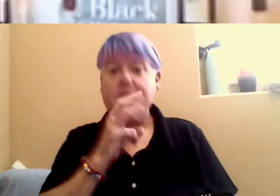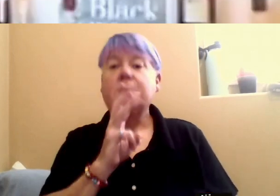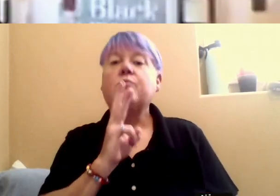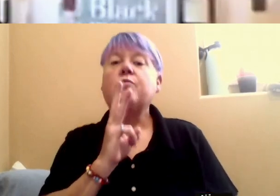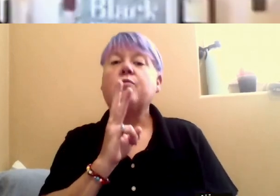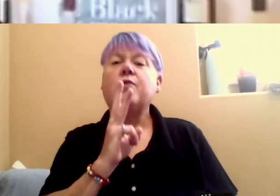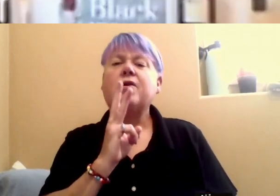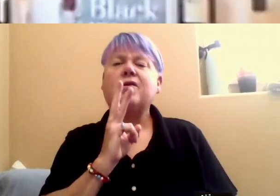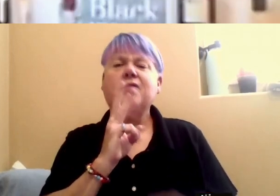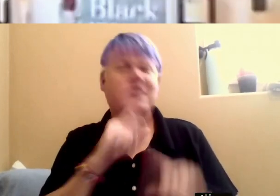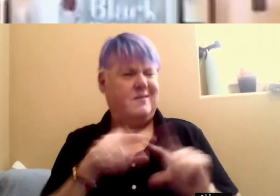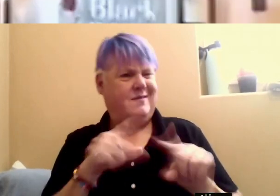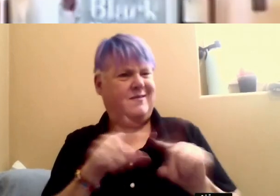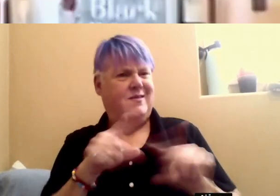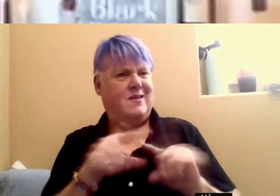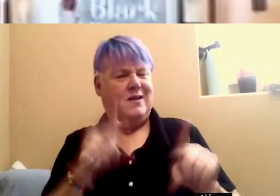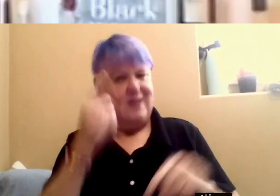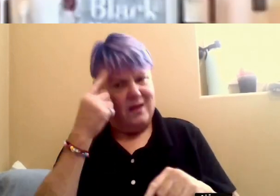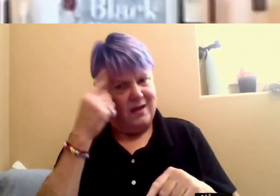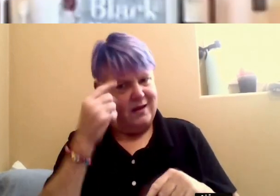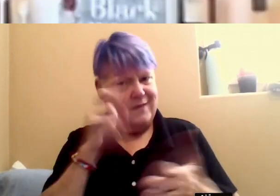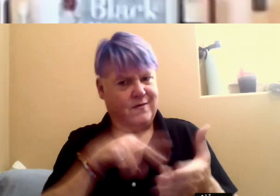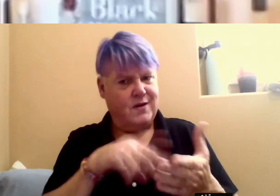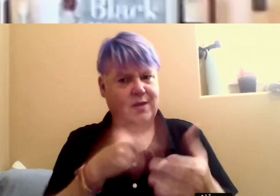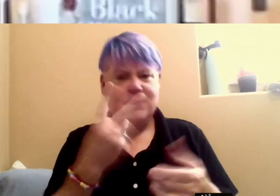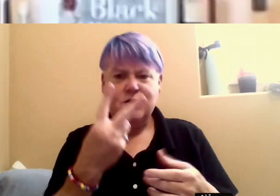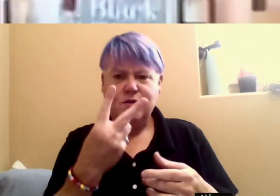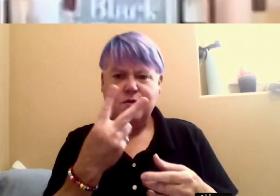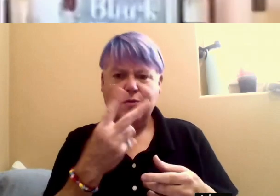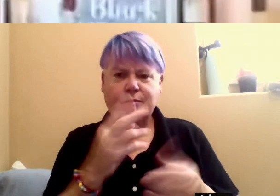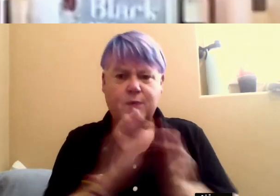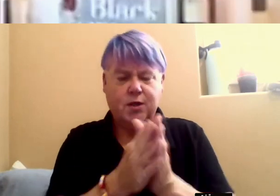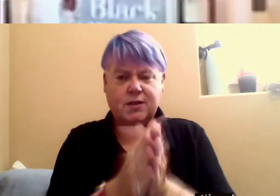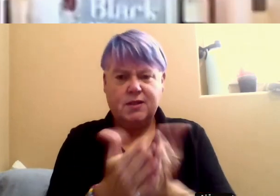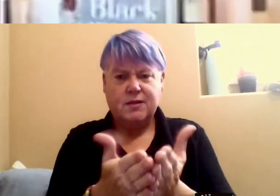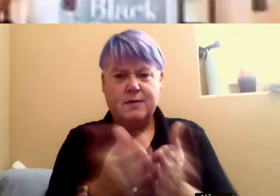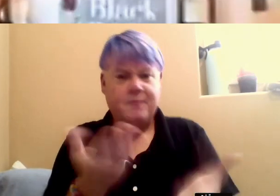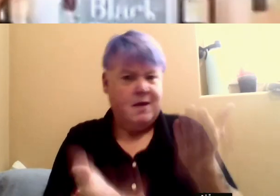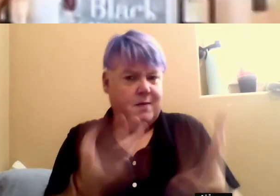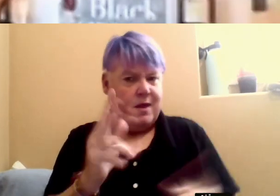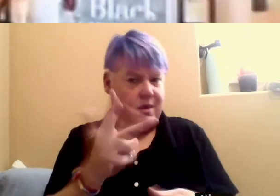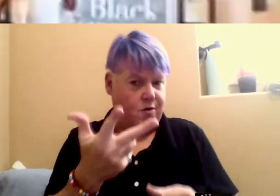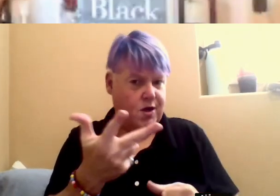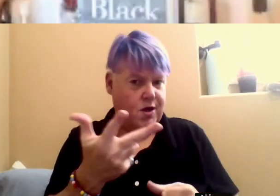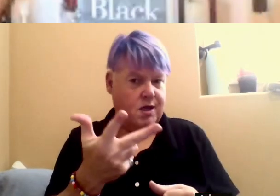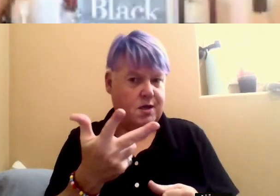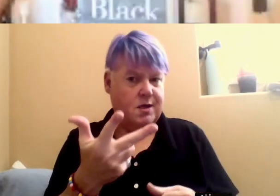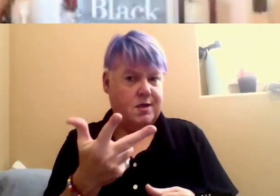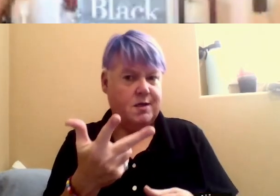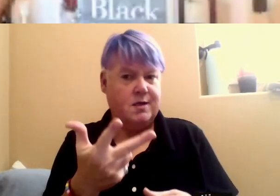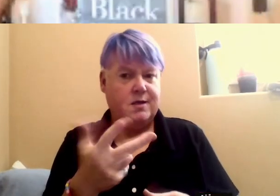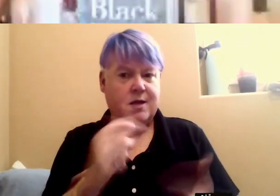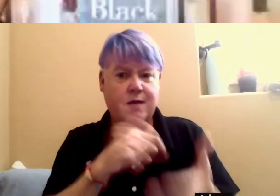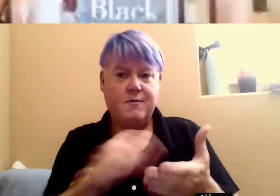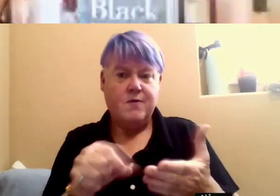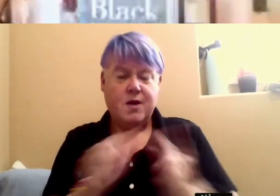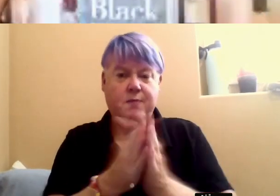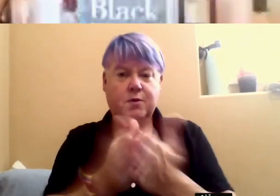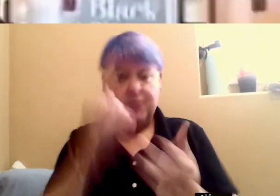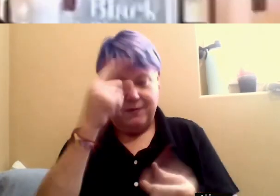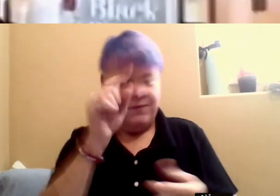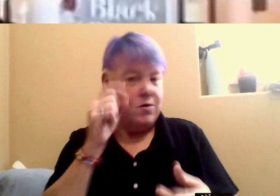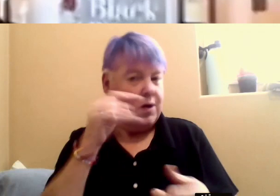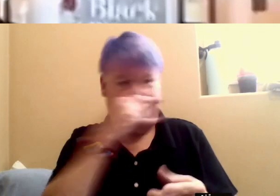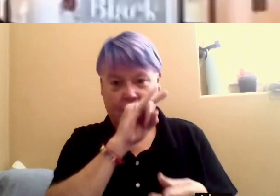because I think I've written 2 adult books, maybe 3, but you know, I write books for kids